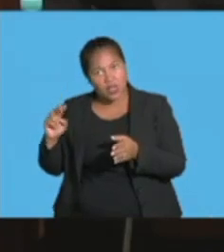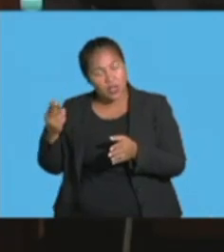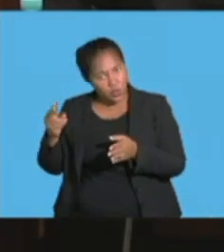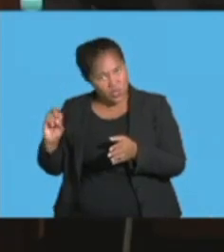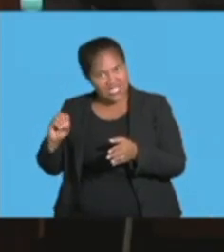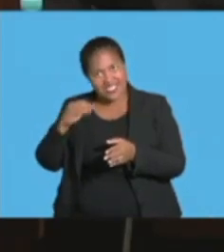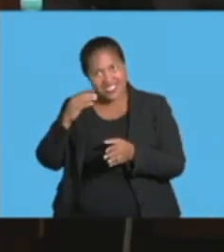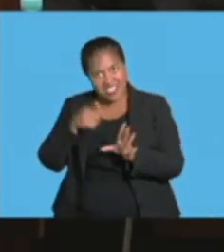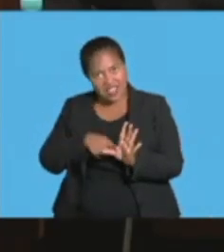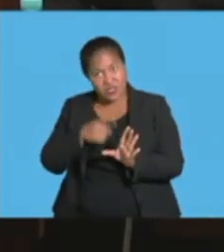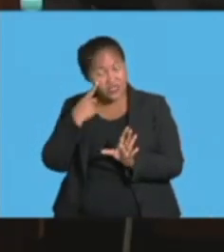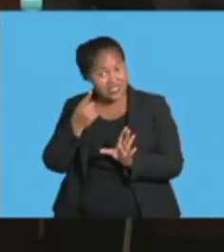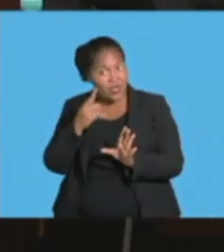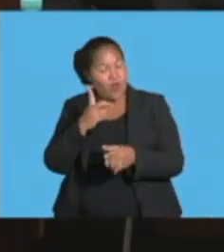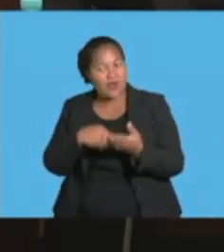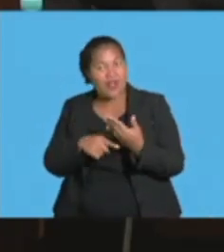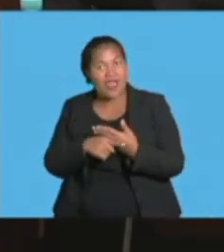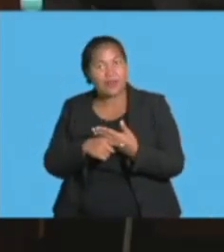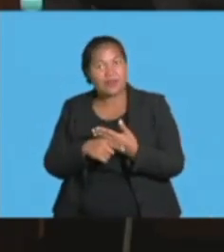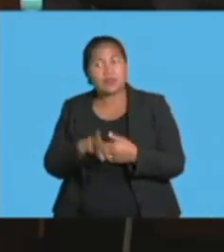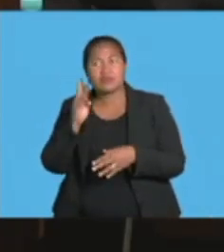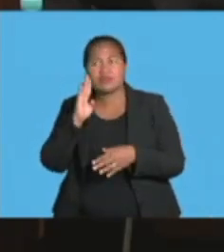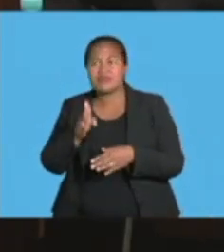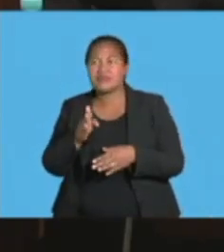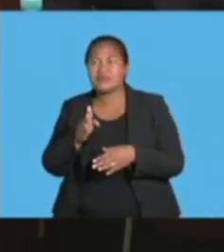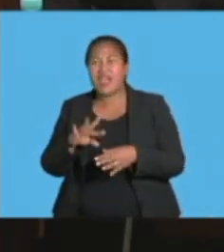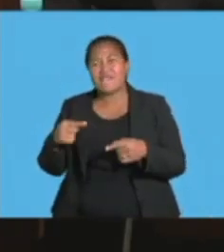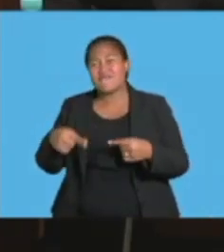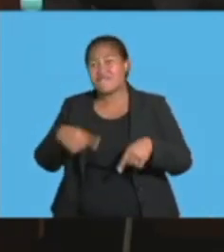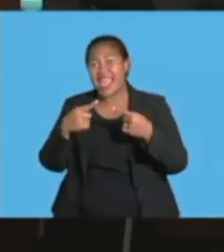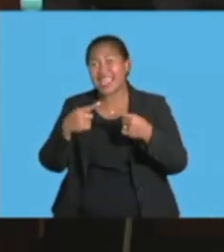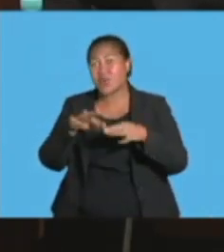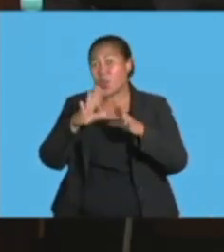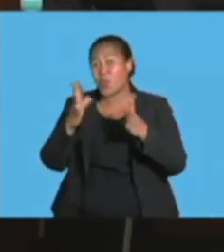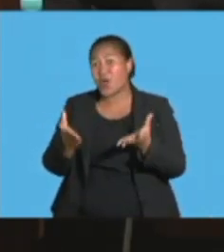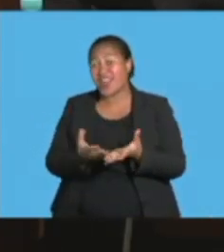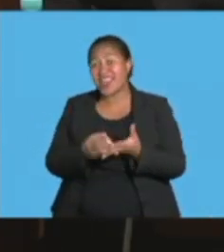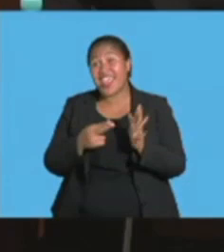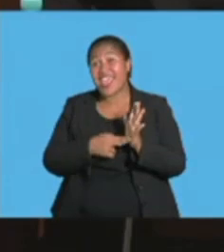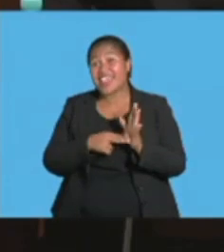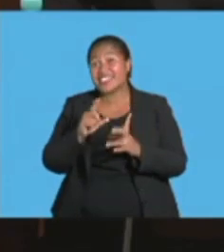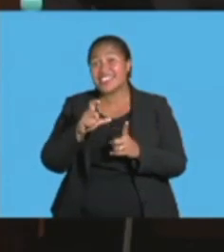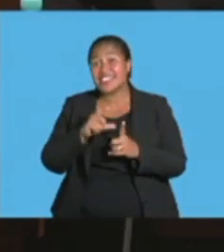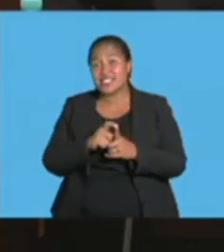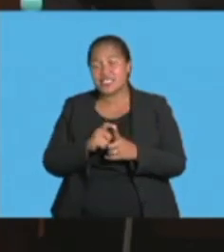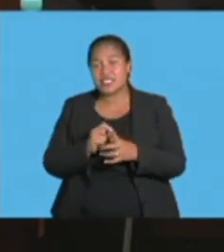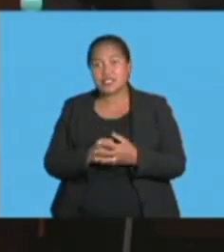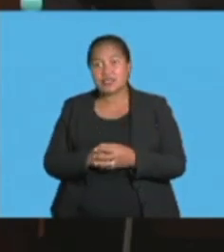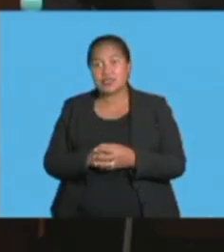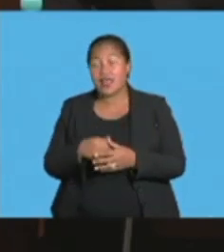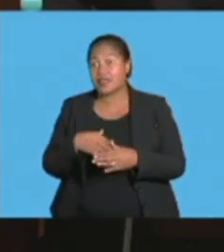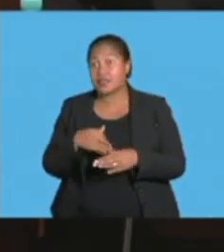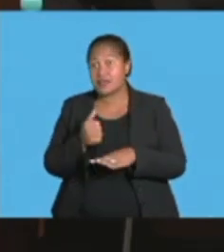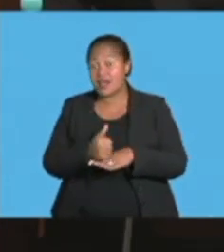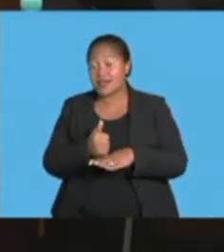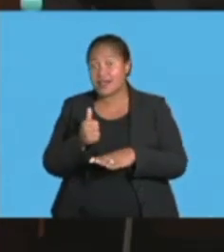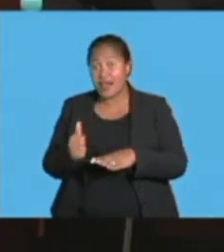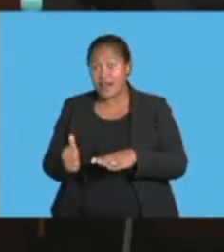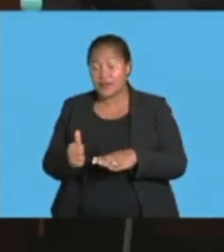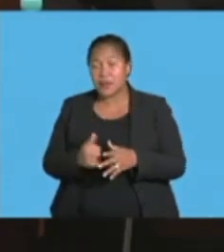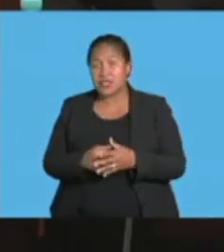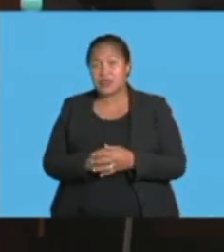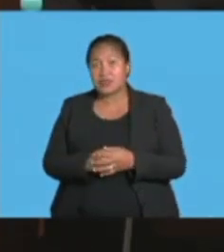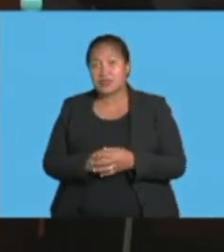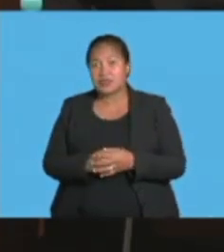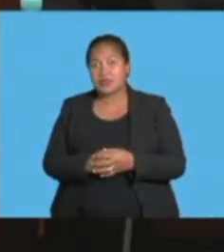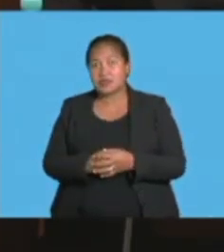Looking back at the government commitment of the fight towards NCD, the government and the ministry is firstly